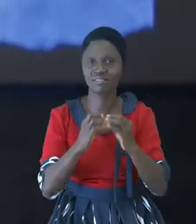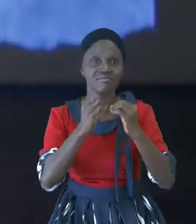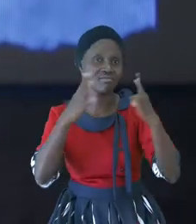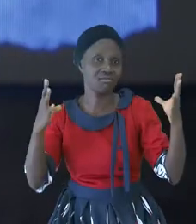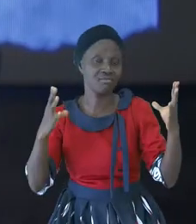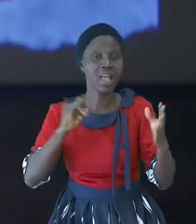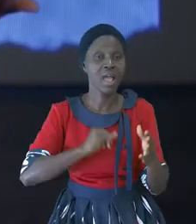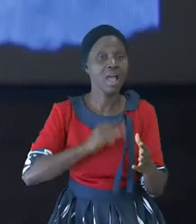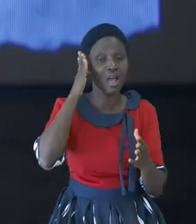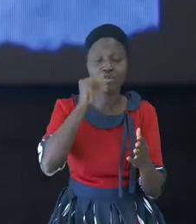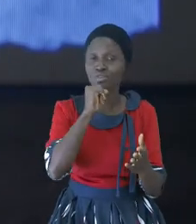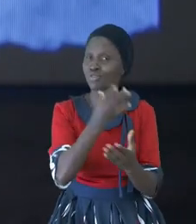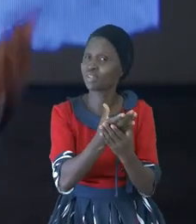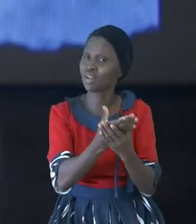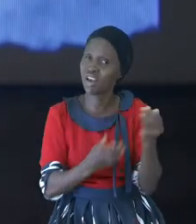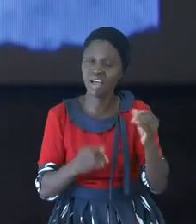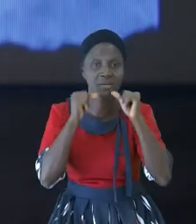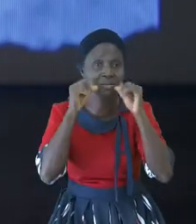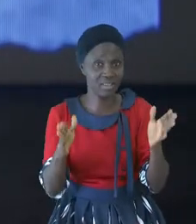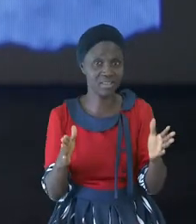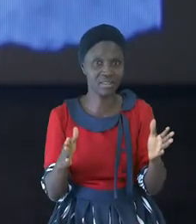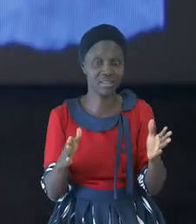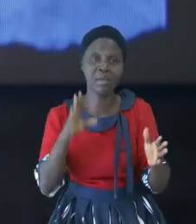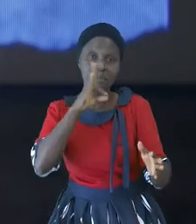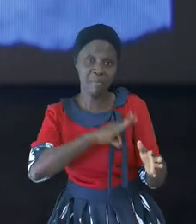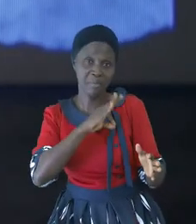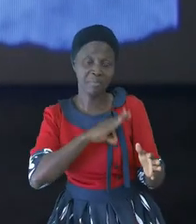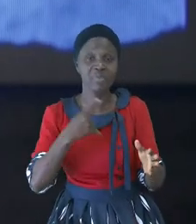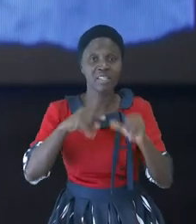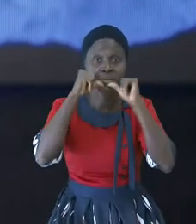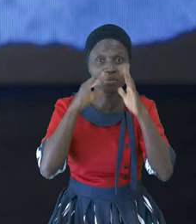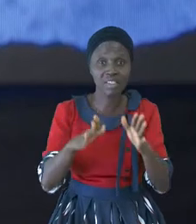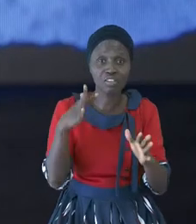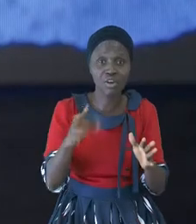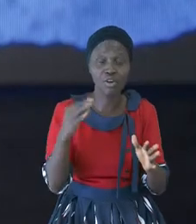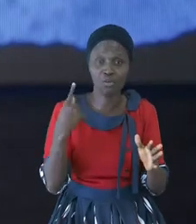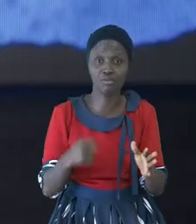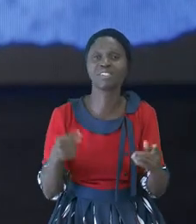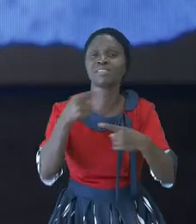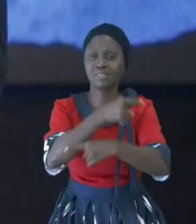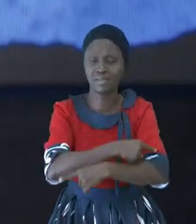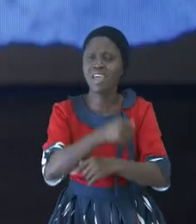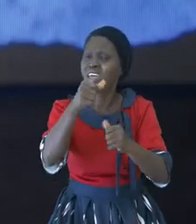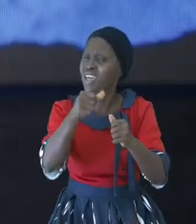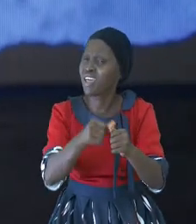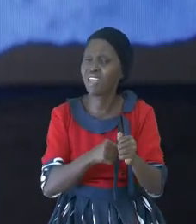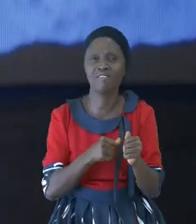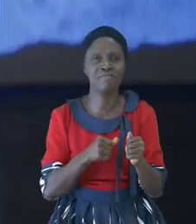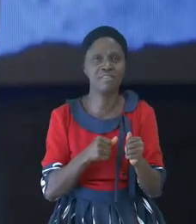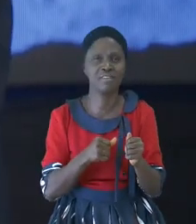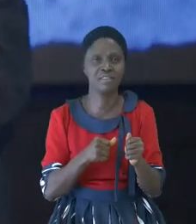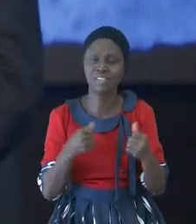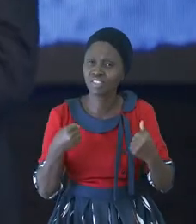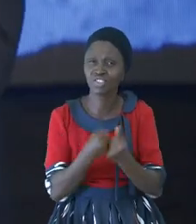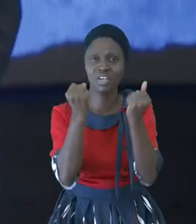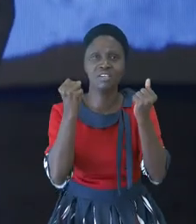not lack blessing, benefit, the blessing of the day. Every challenge the Lord calls